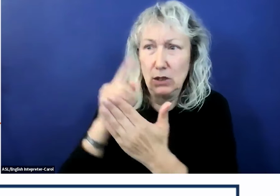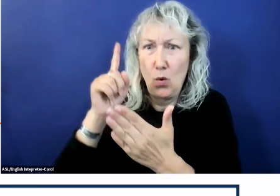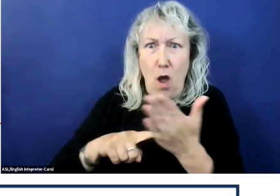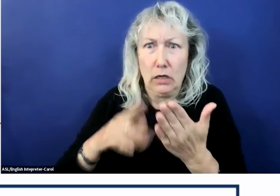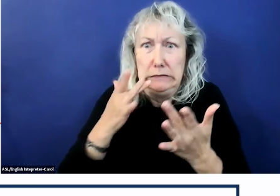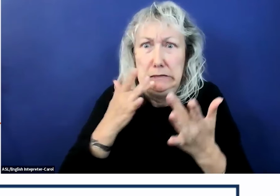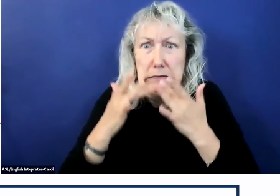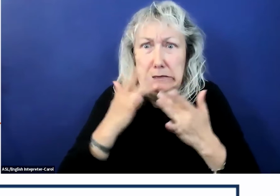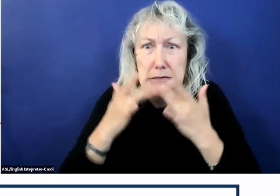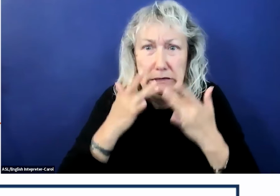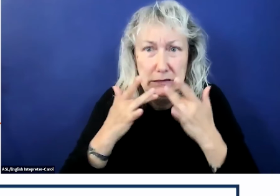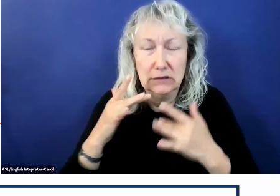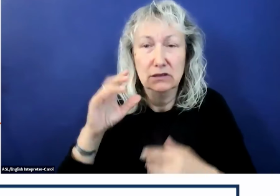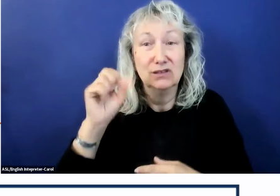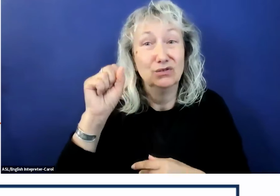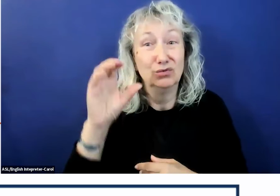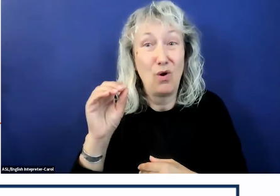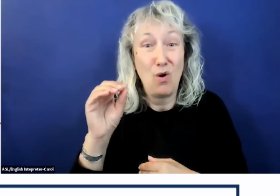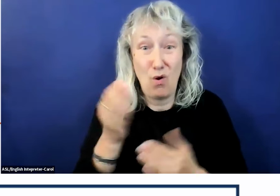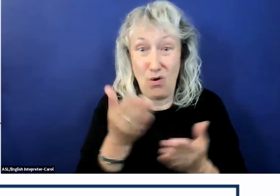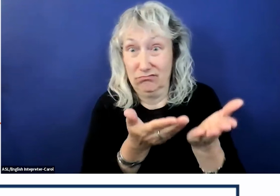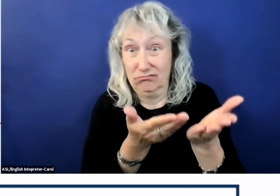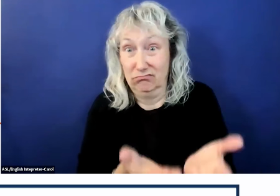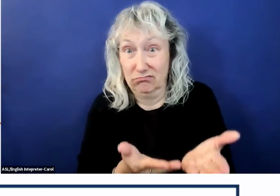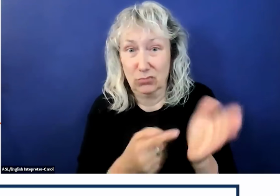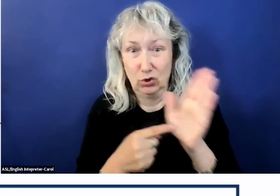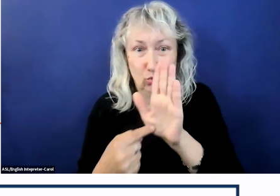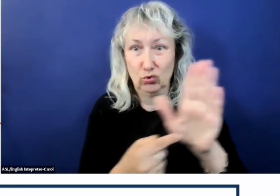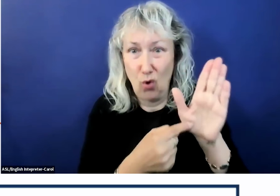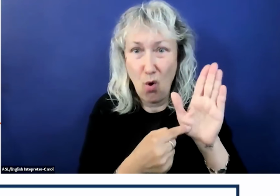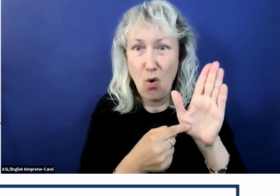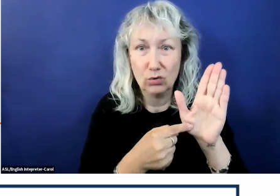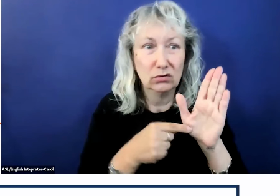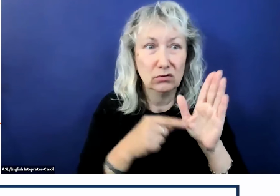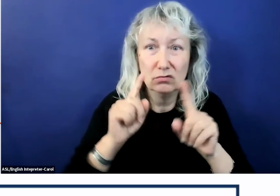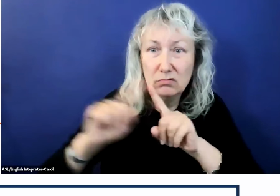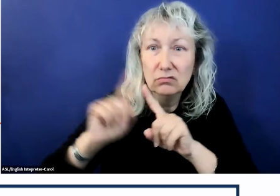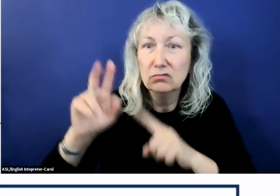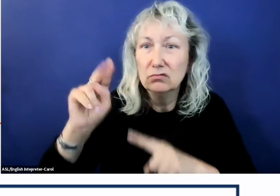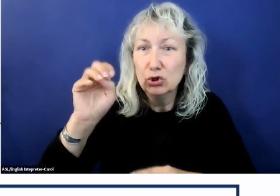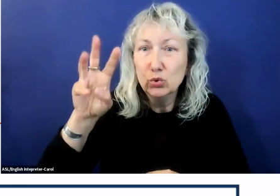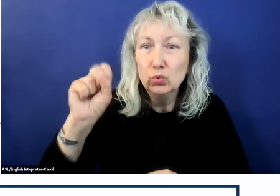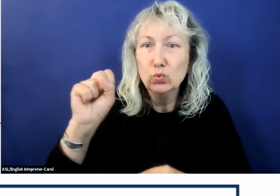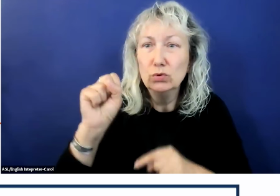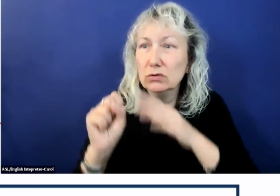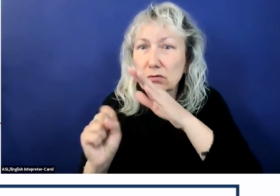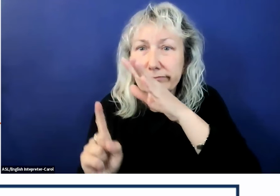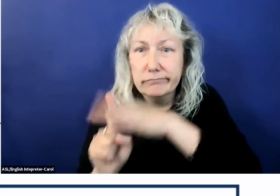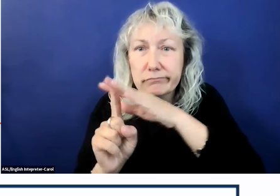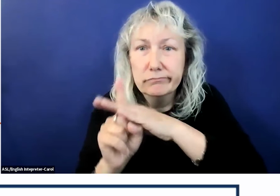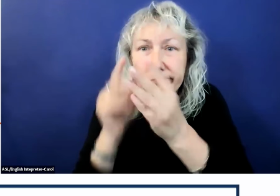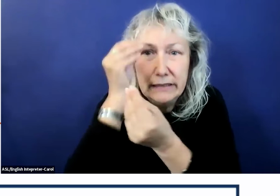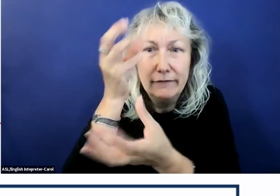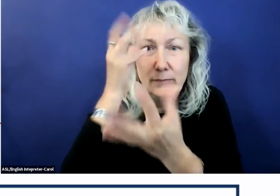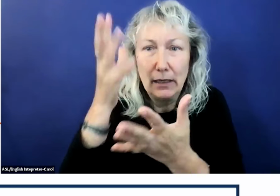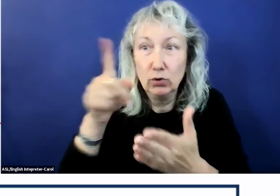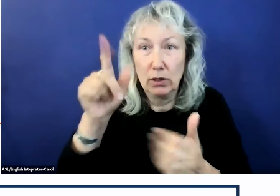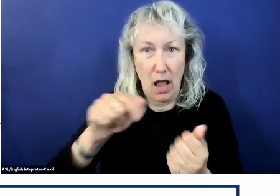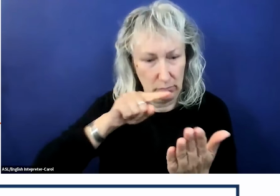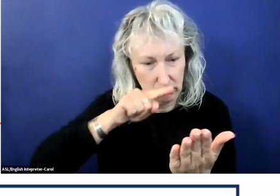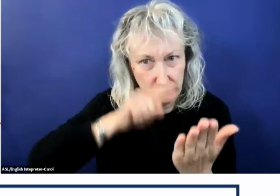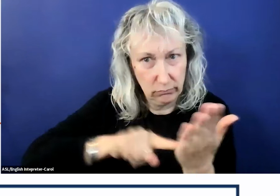on the slide here. That website will give you supply chain news, reports, and publications, and you can check it regularly